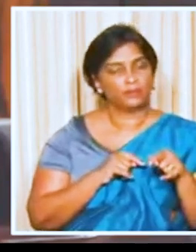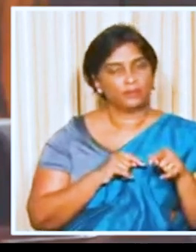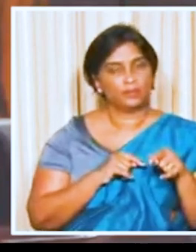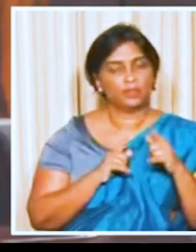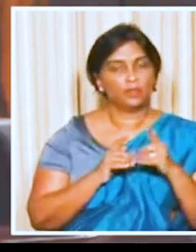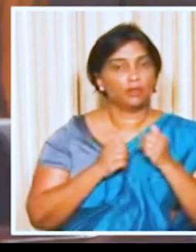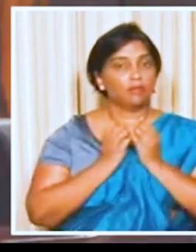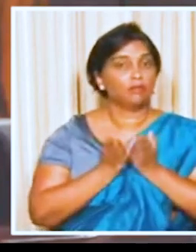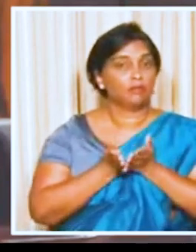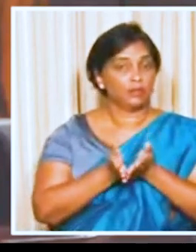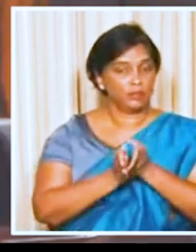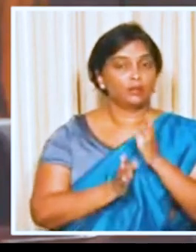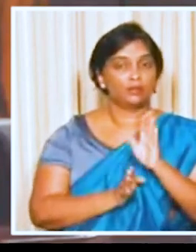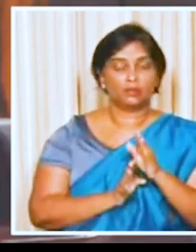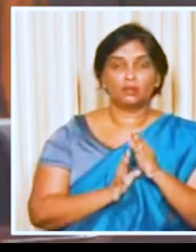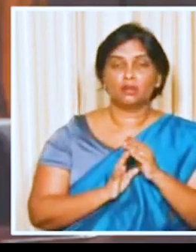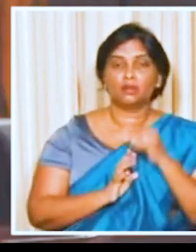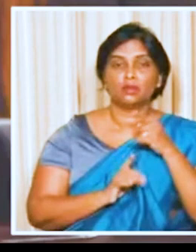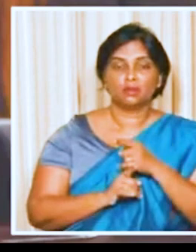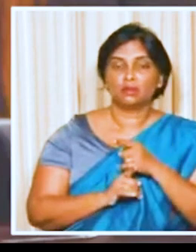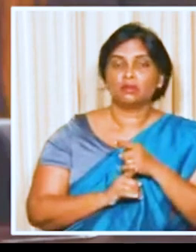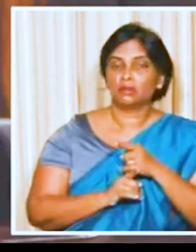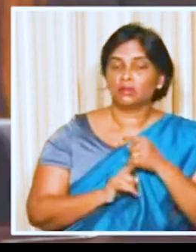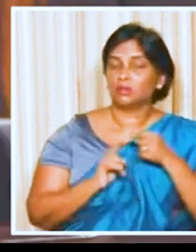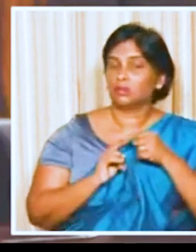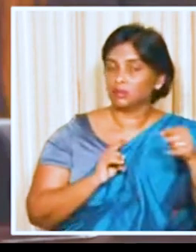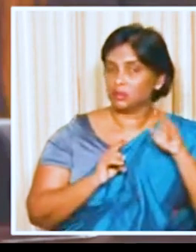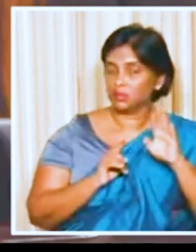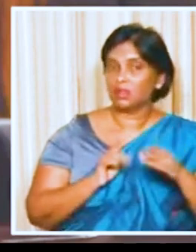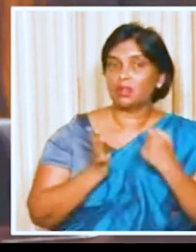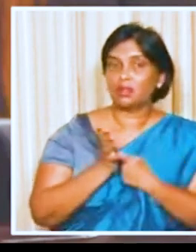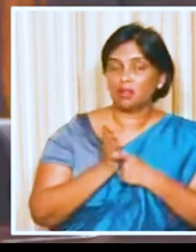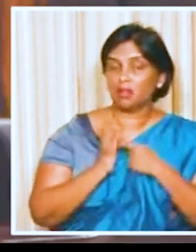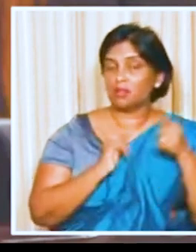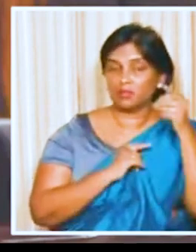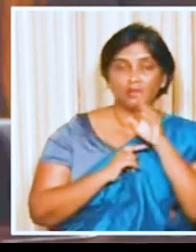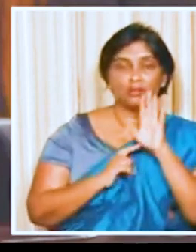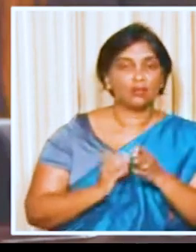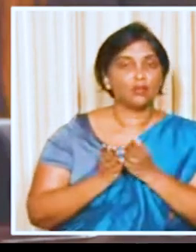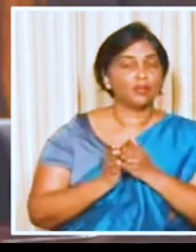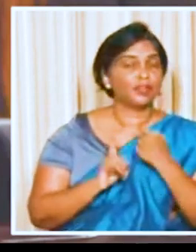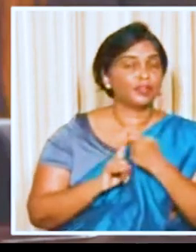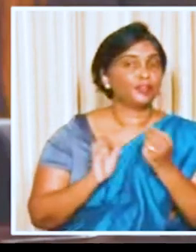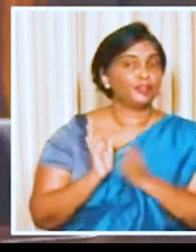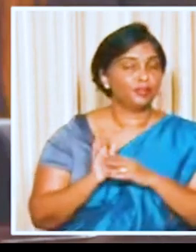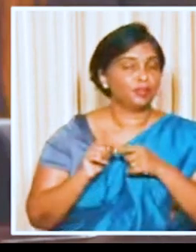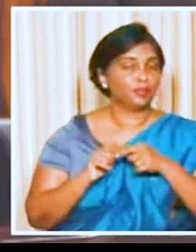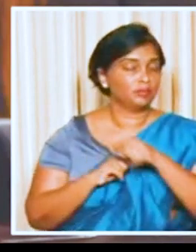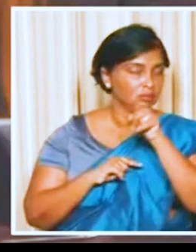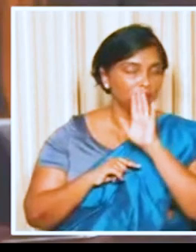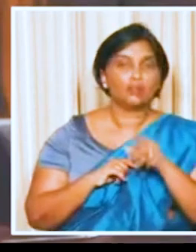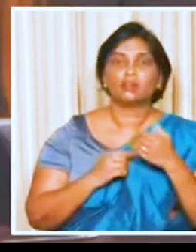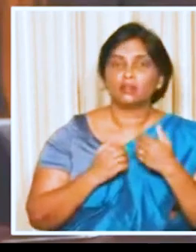to Karaikal, but 18 nautical miles from Thalaimanna to Rameswaram. So the journey, you will reduce the journey from 3 hours to 1 hour.